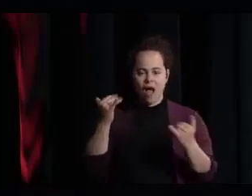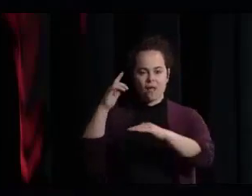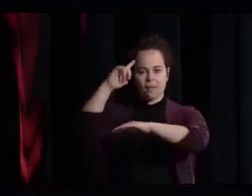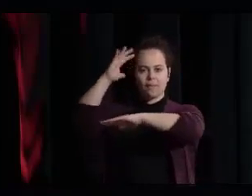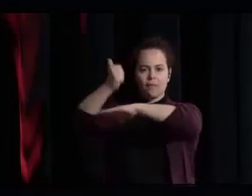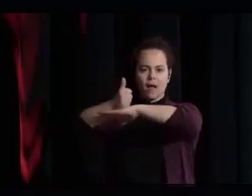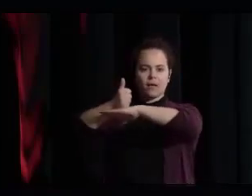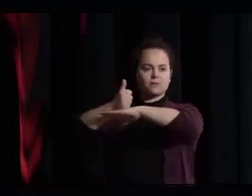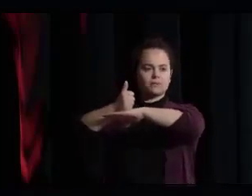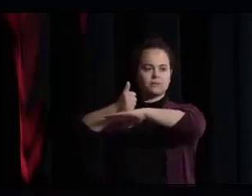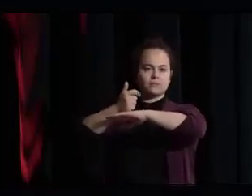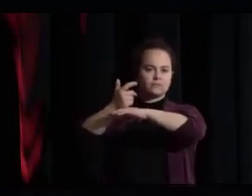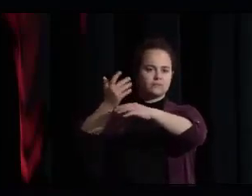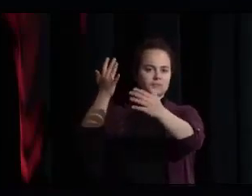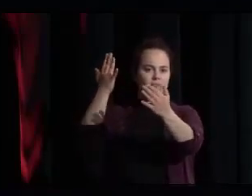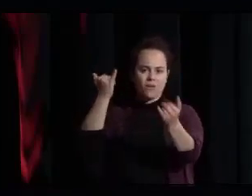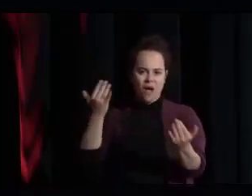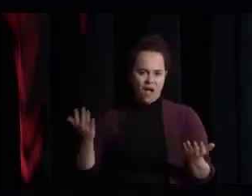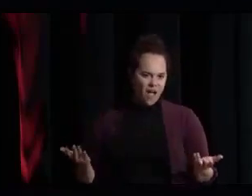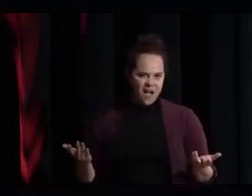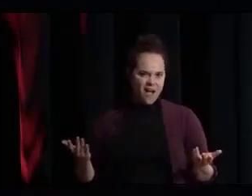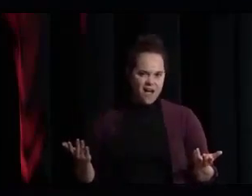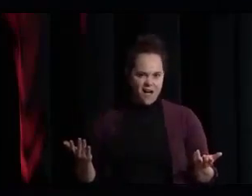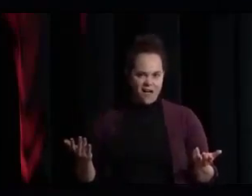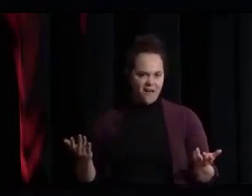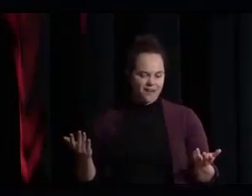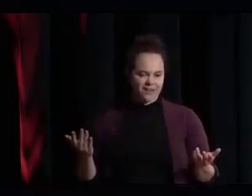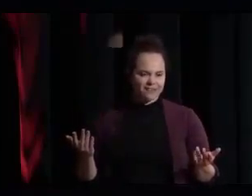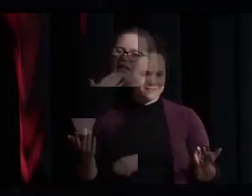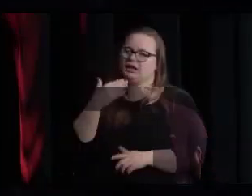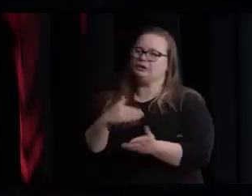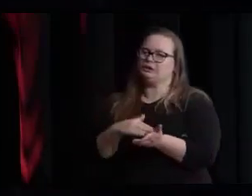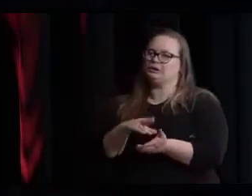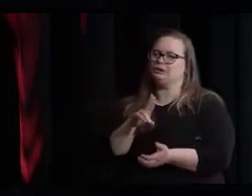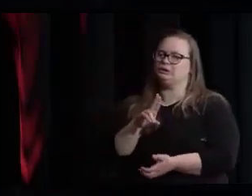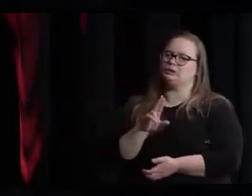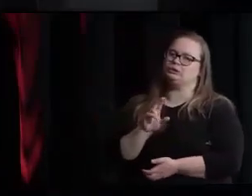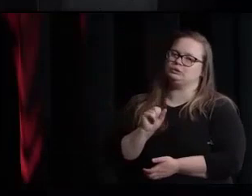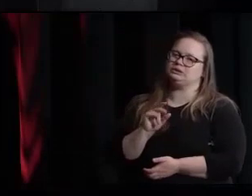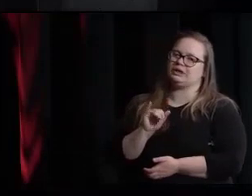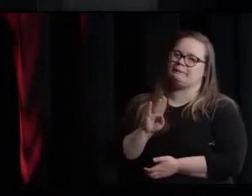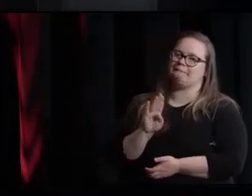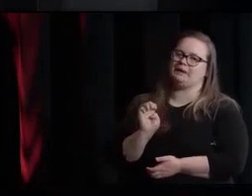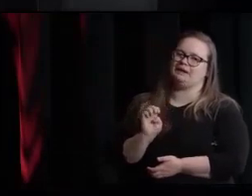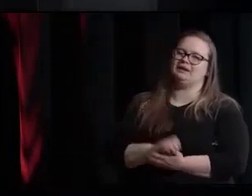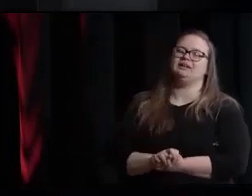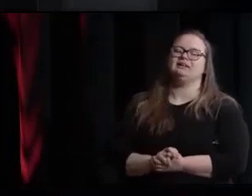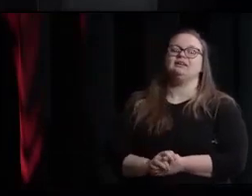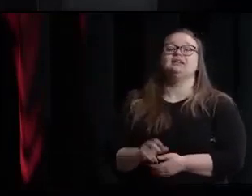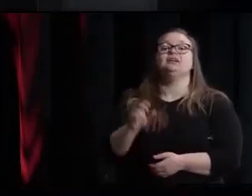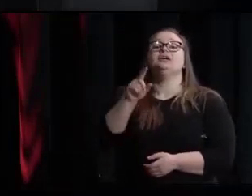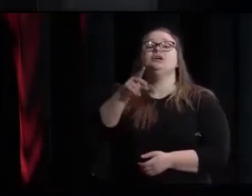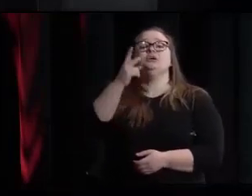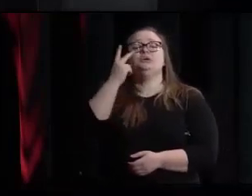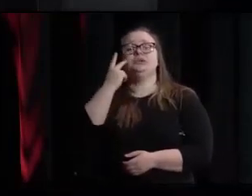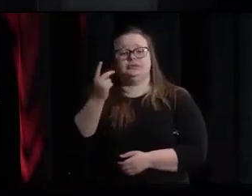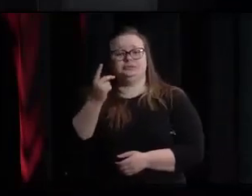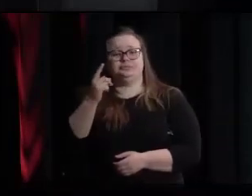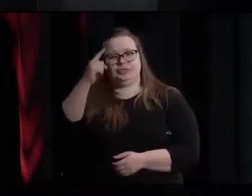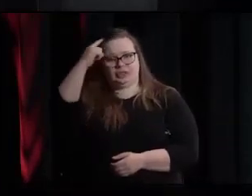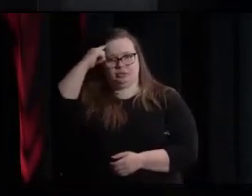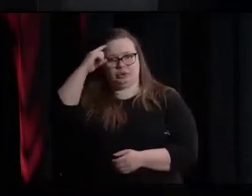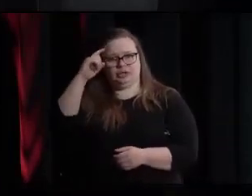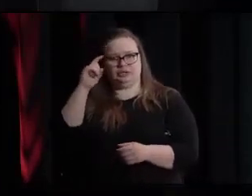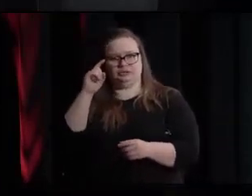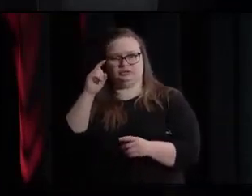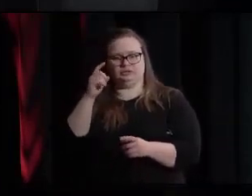place? Why does it exist in the first place? You see, the brain predicts. It uses